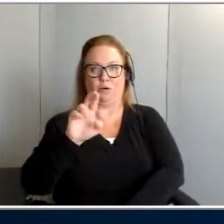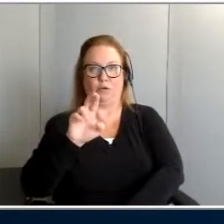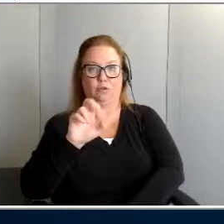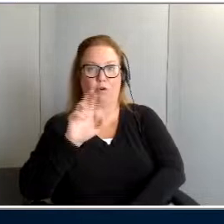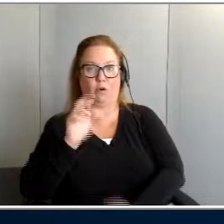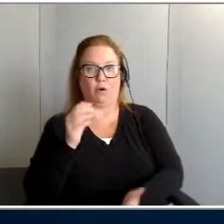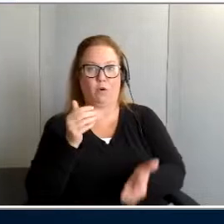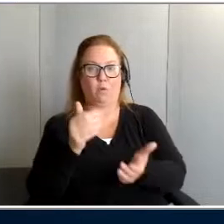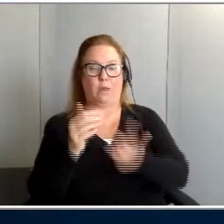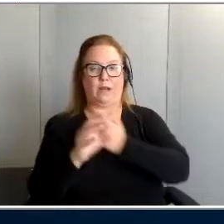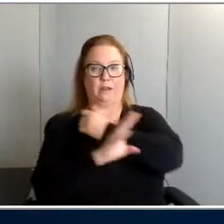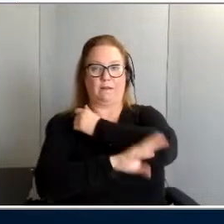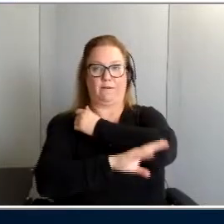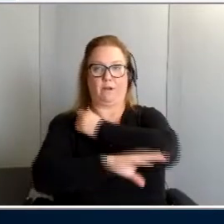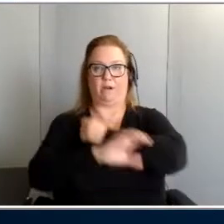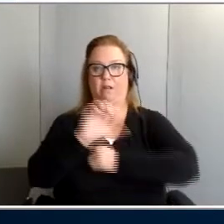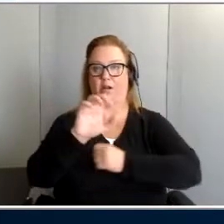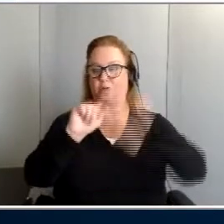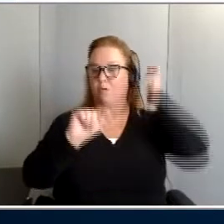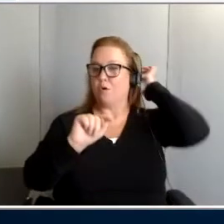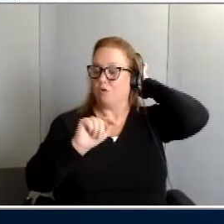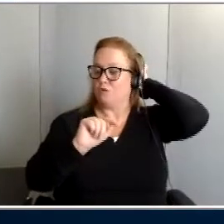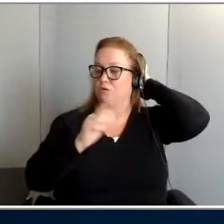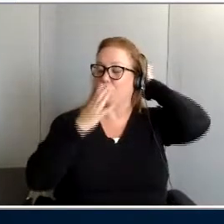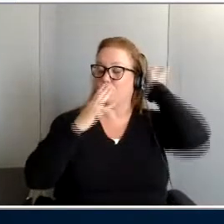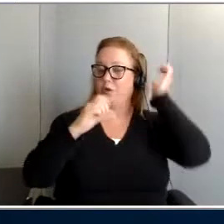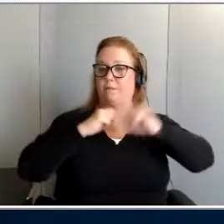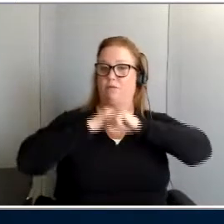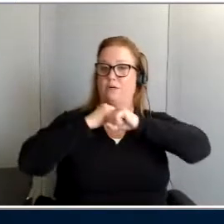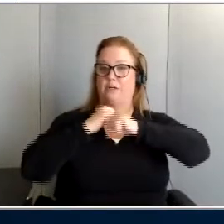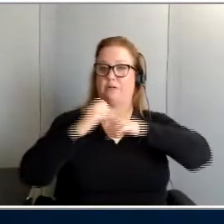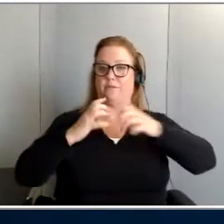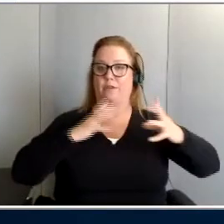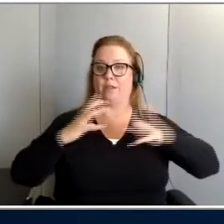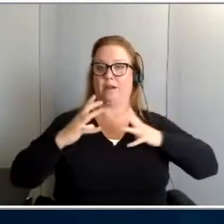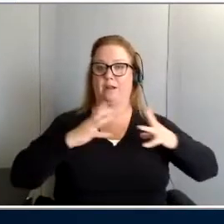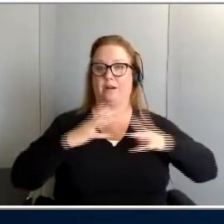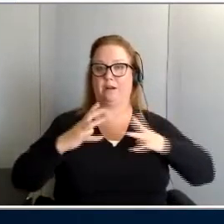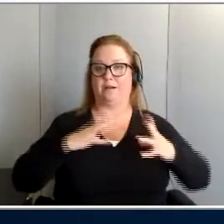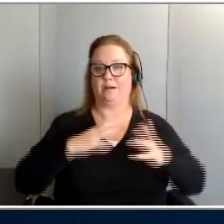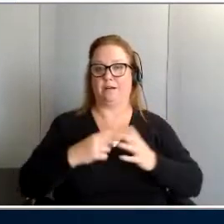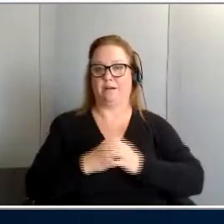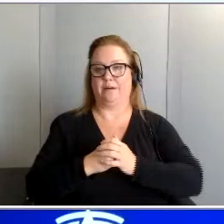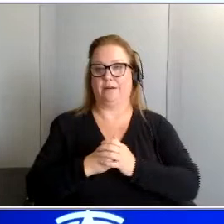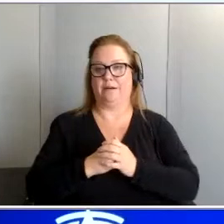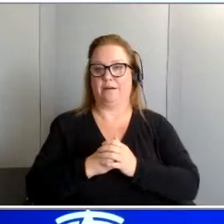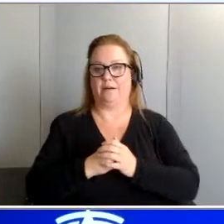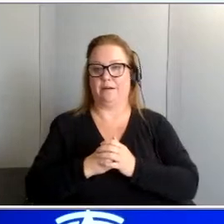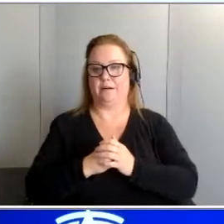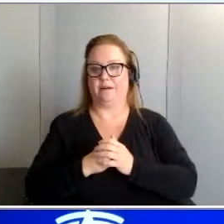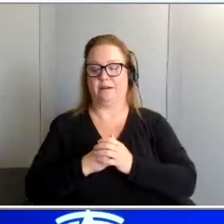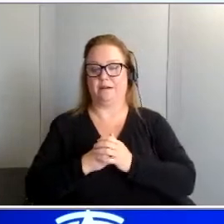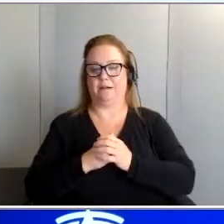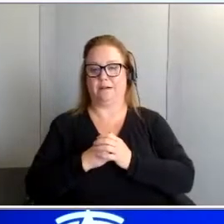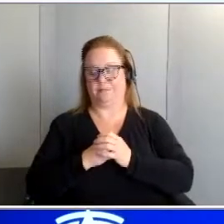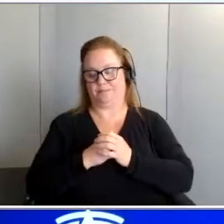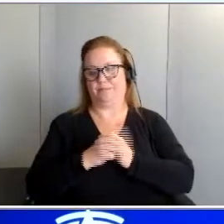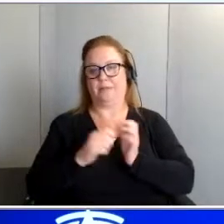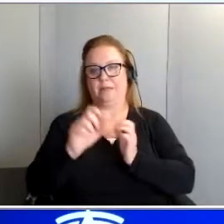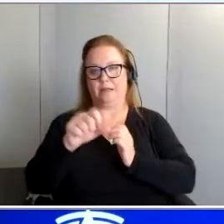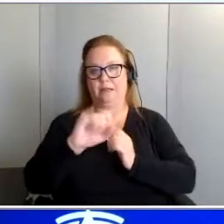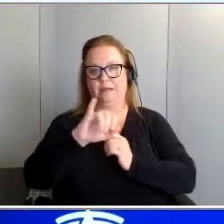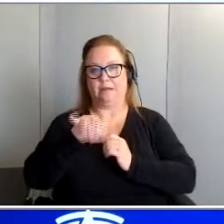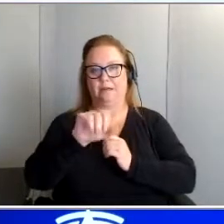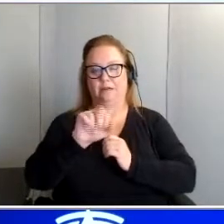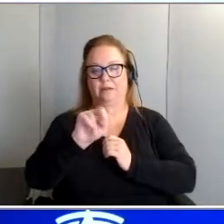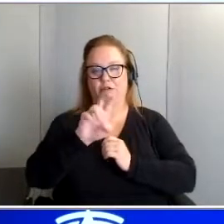fall, like October, so we have really good protection for the holidays? We get that question a lot. Let's hit it. Yeah, I mean, I think in January, so now we